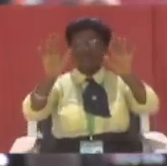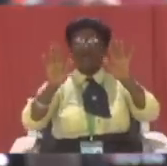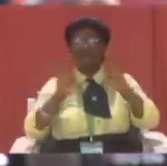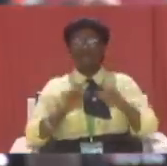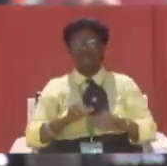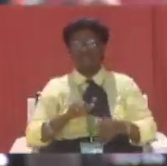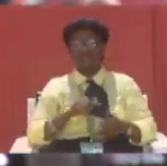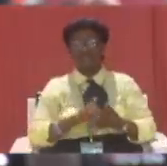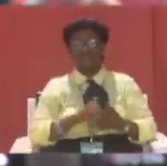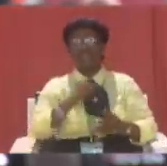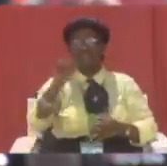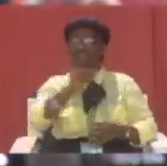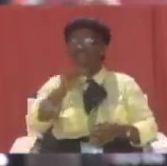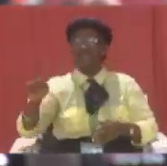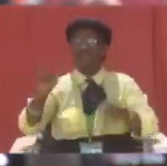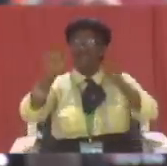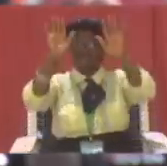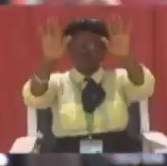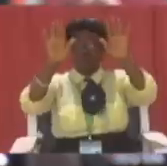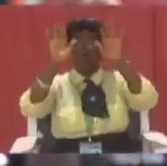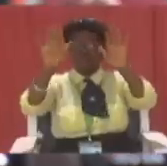It is a wonder because